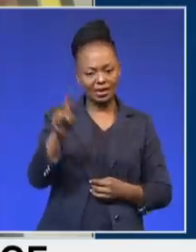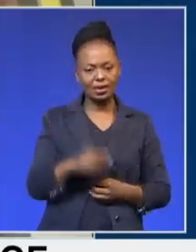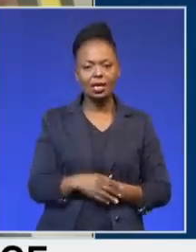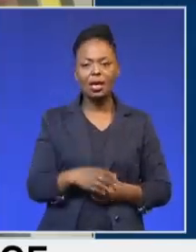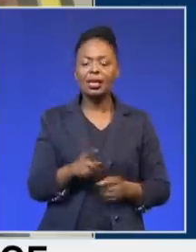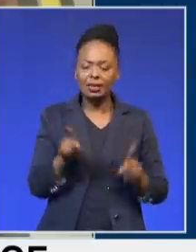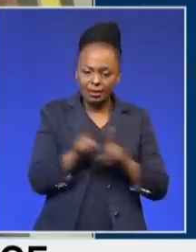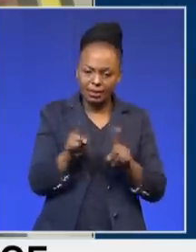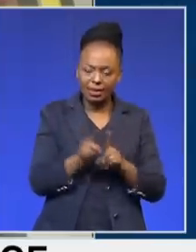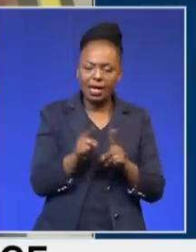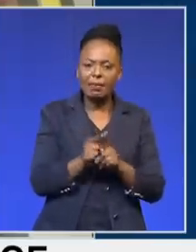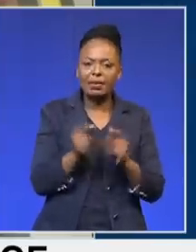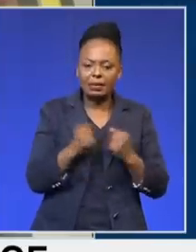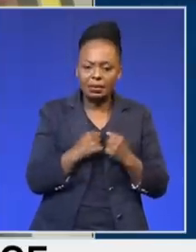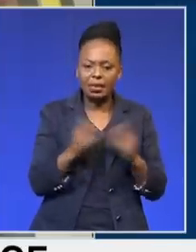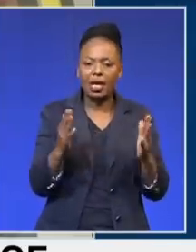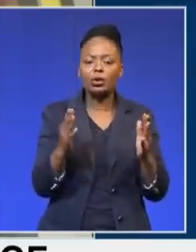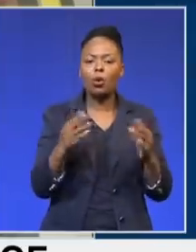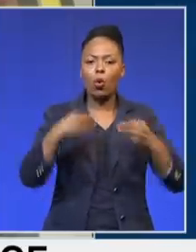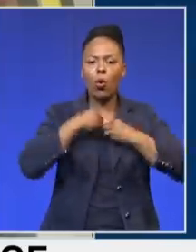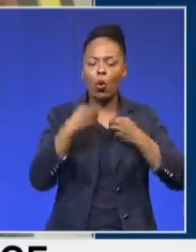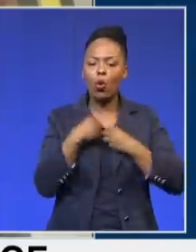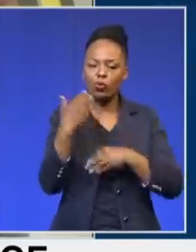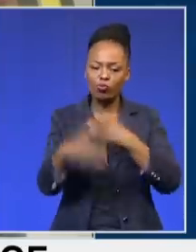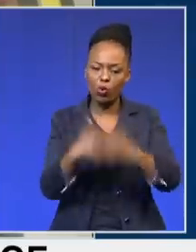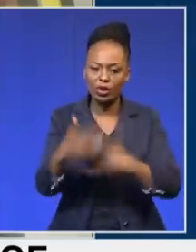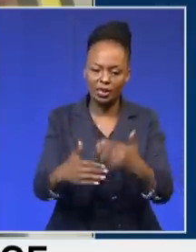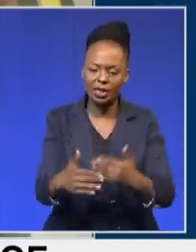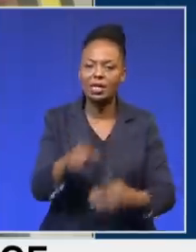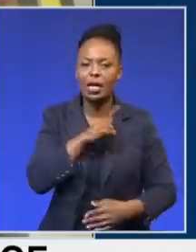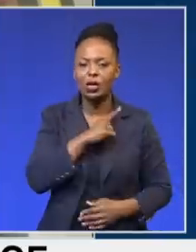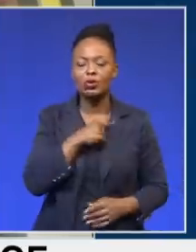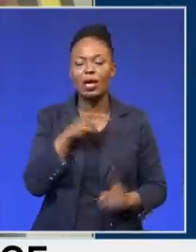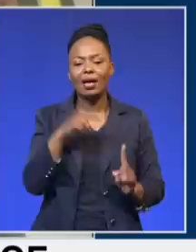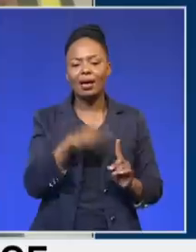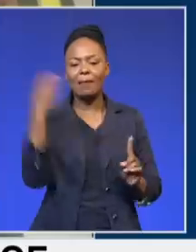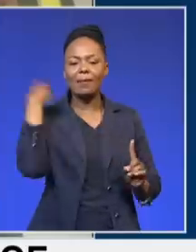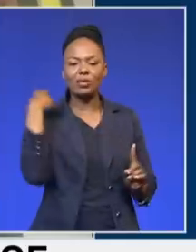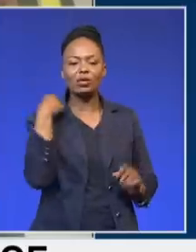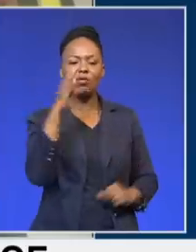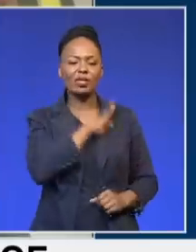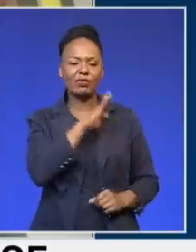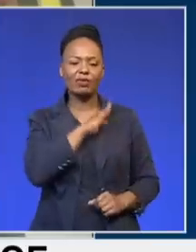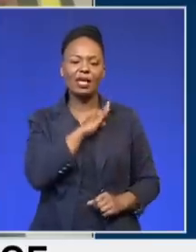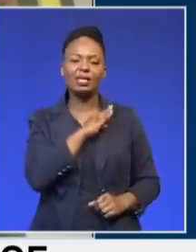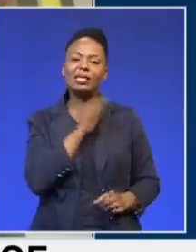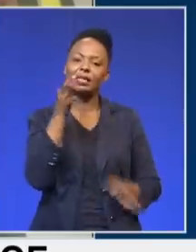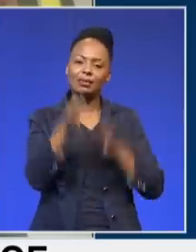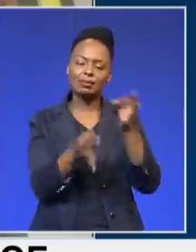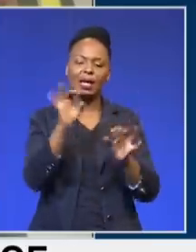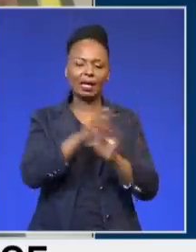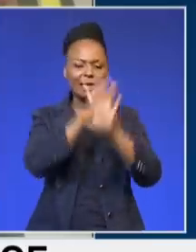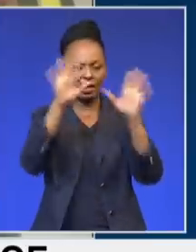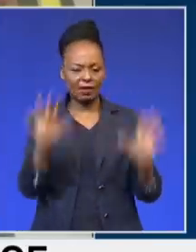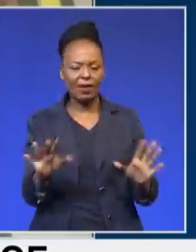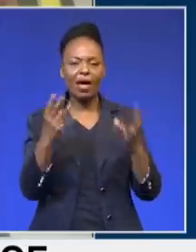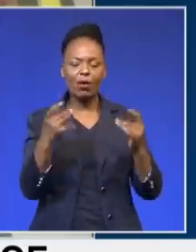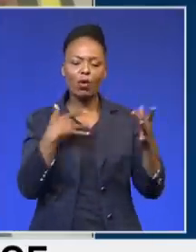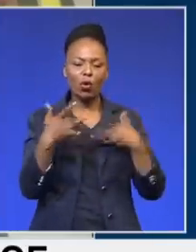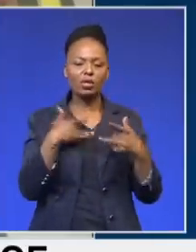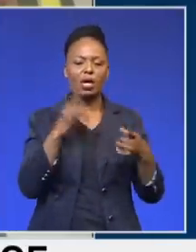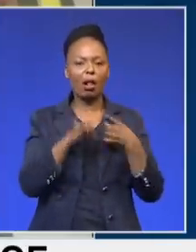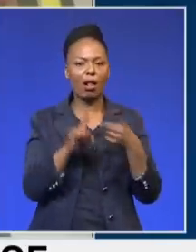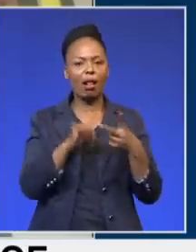also started our own process. That's why, if you recall, the Minister of Defense came out and clarified to say, look, we received a consignment, and I won't want